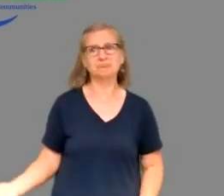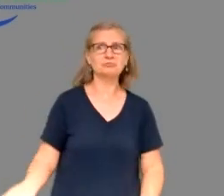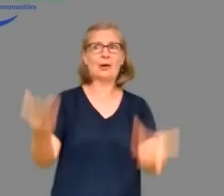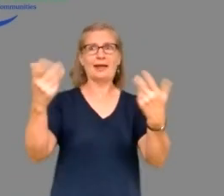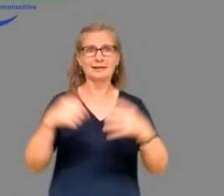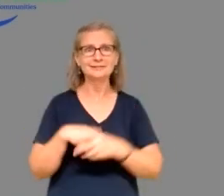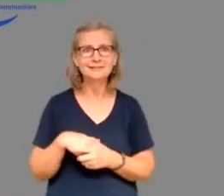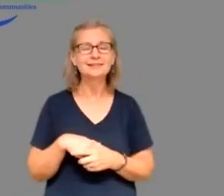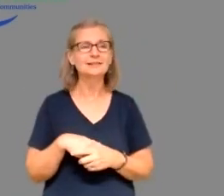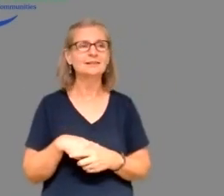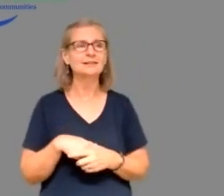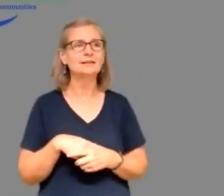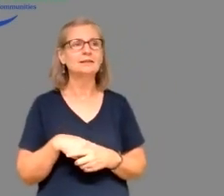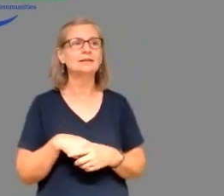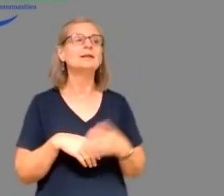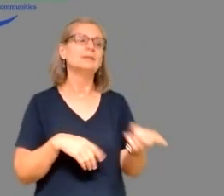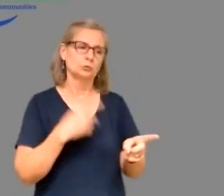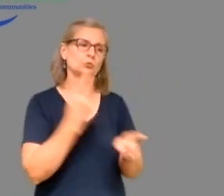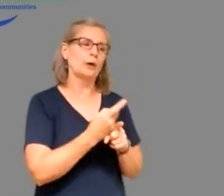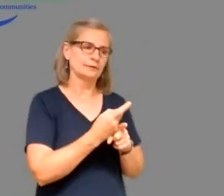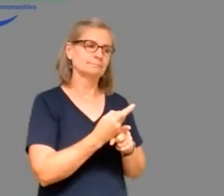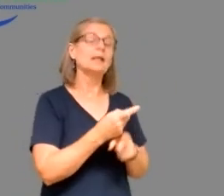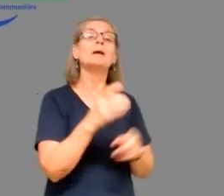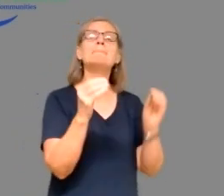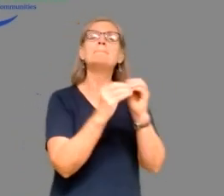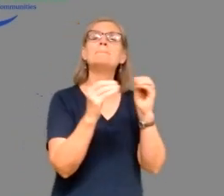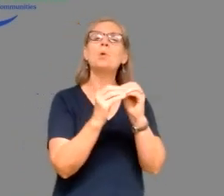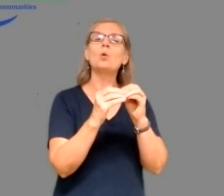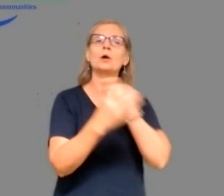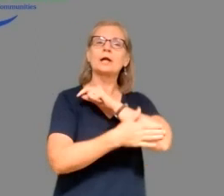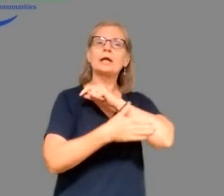opening to visitors. I know the county parks have